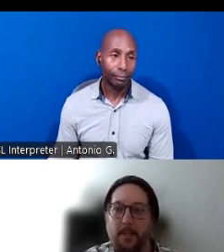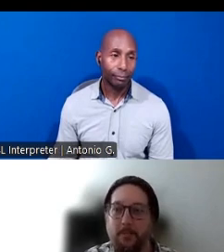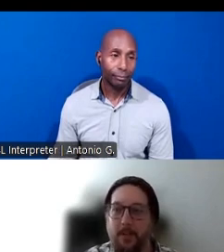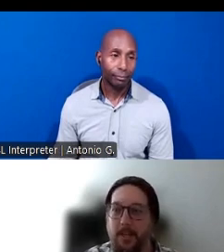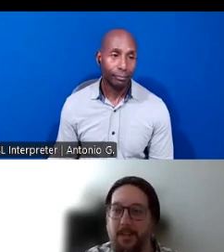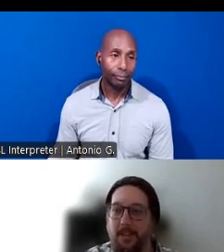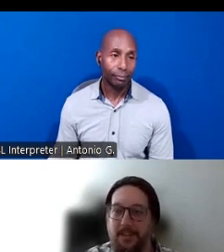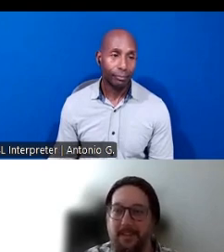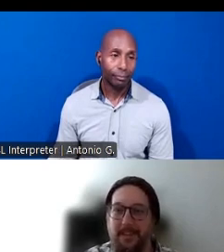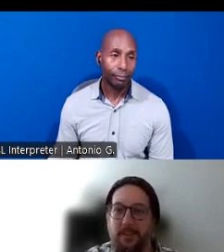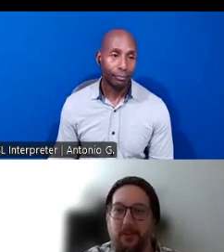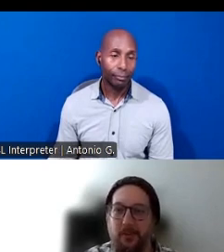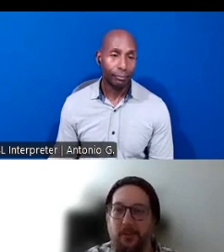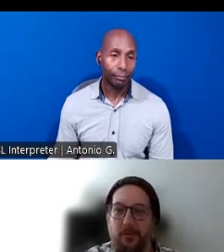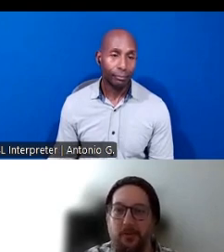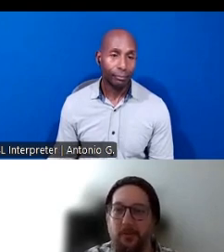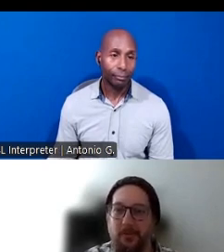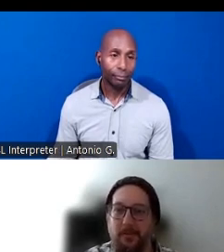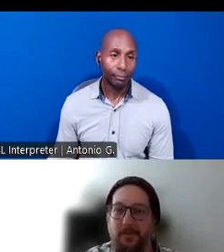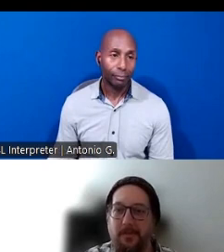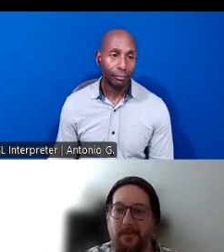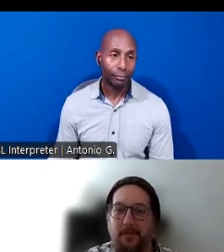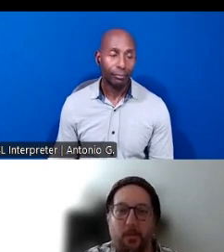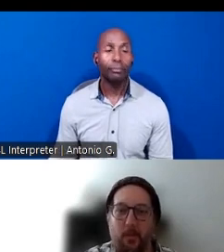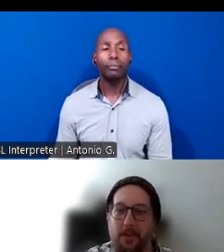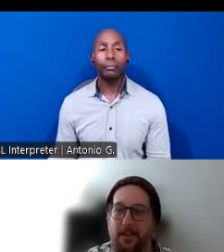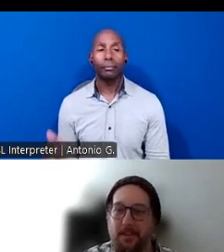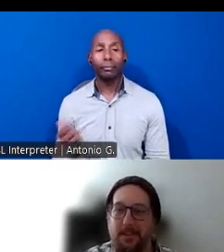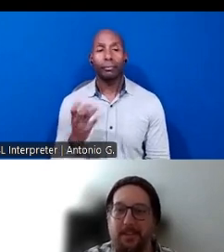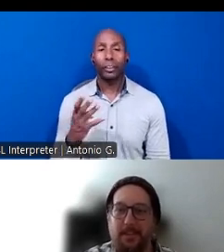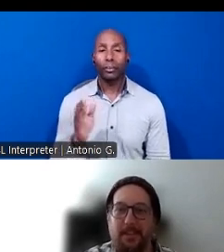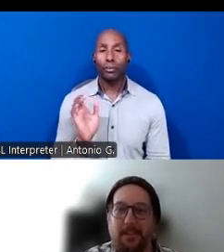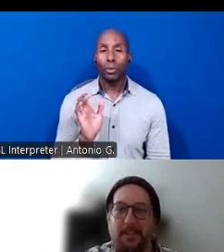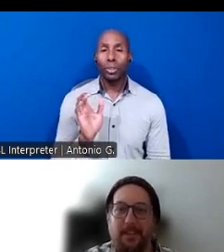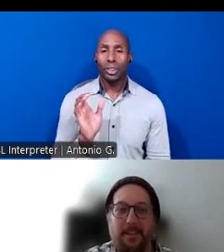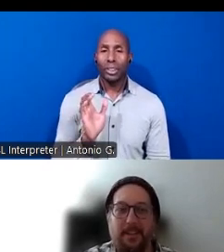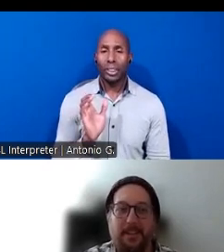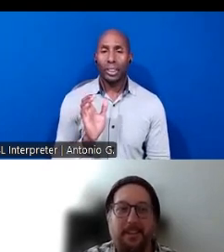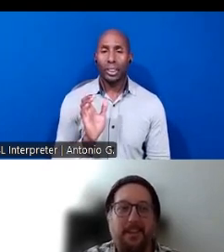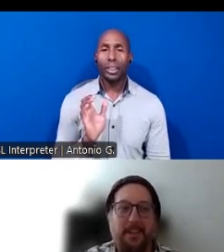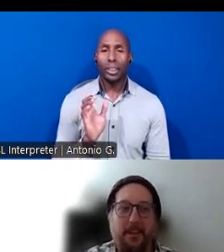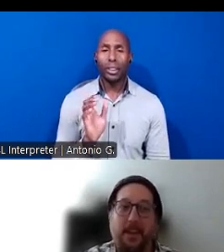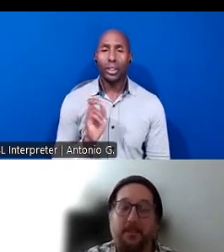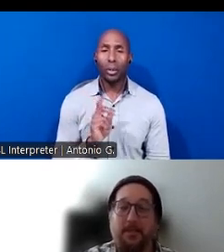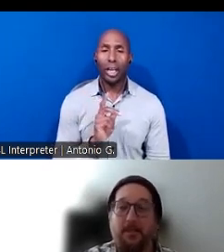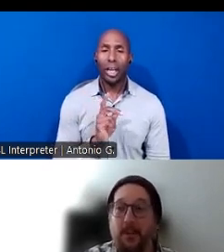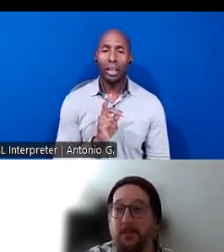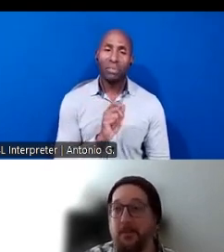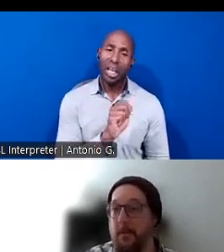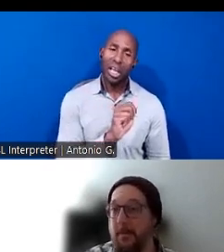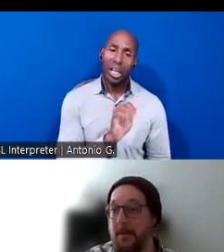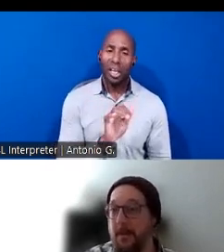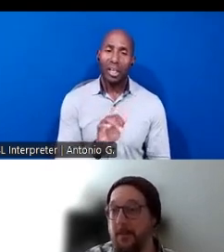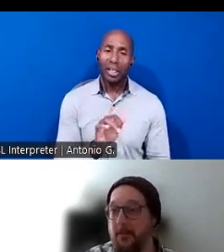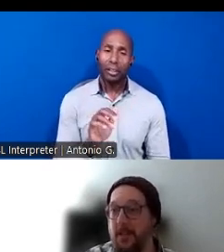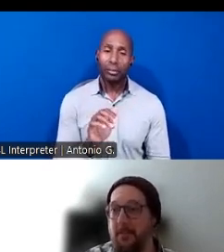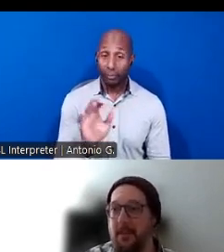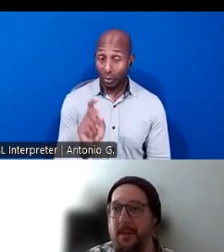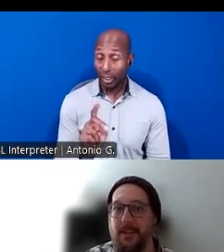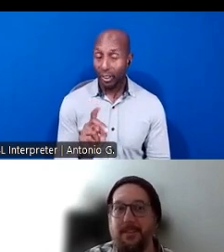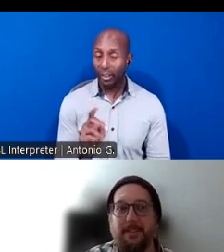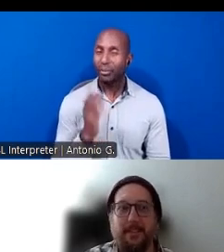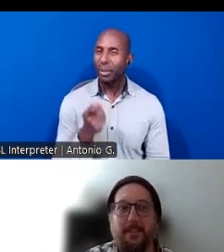All right, 3, 2, 1. All right, so this one might be a little